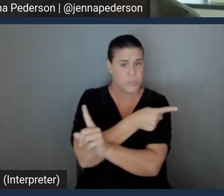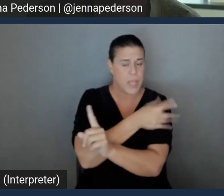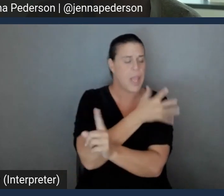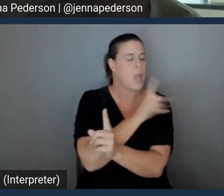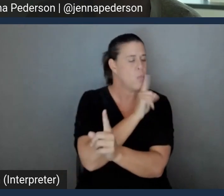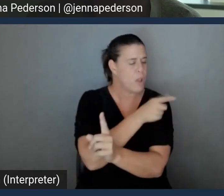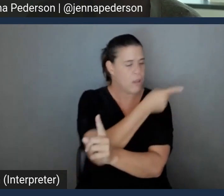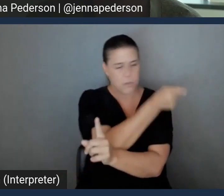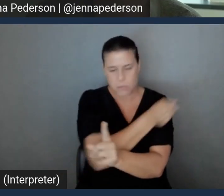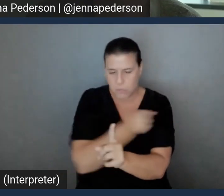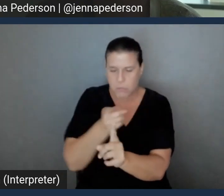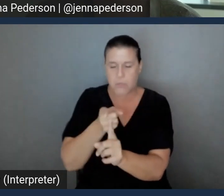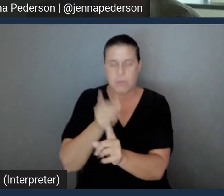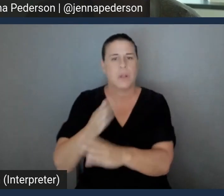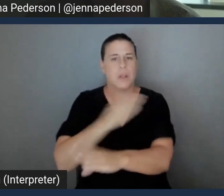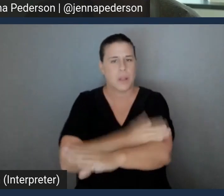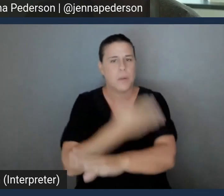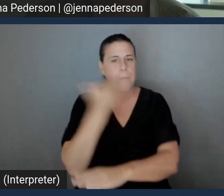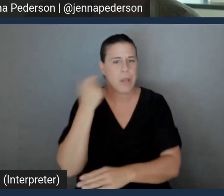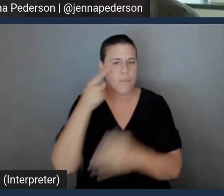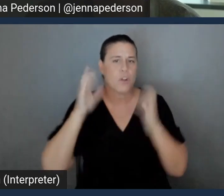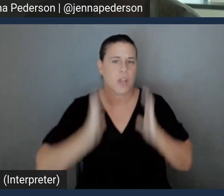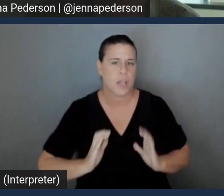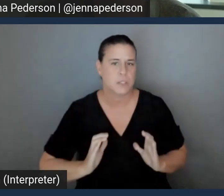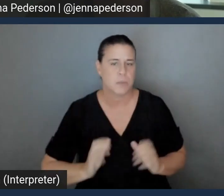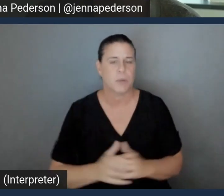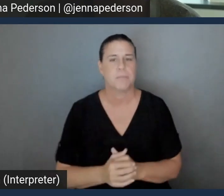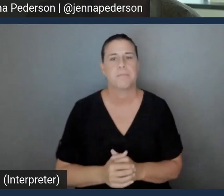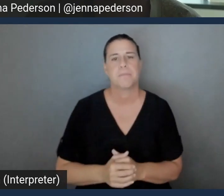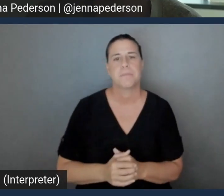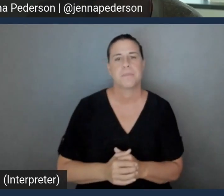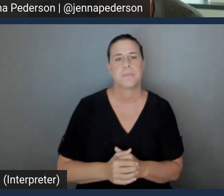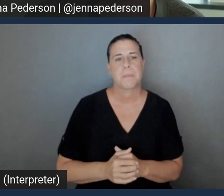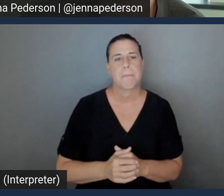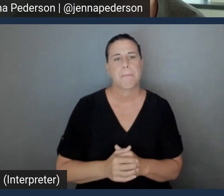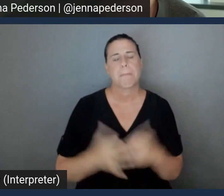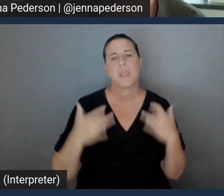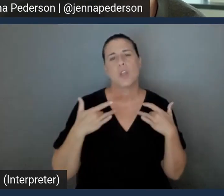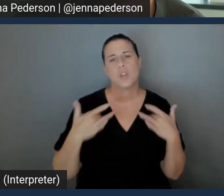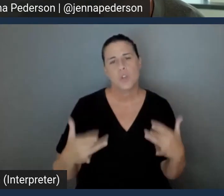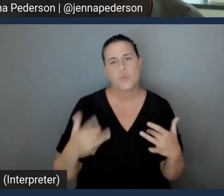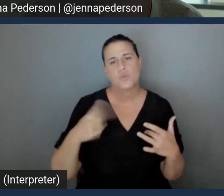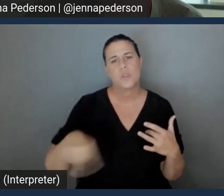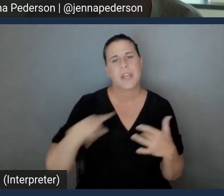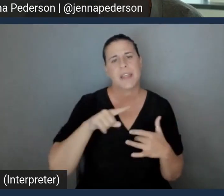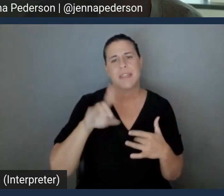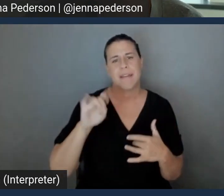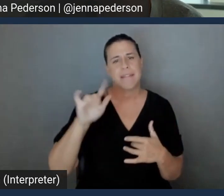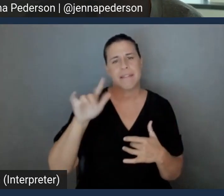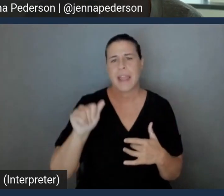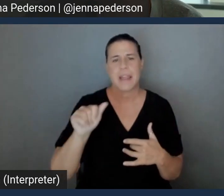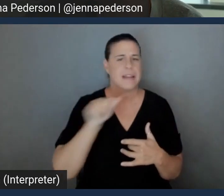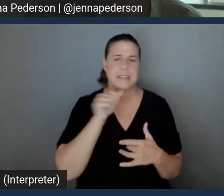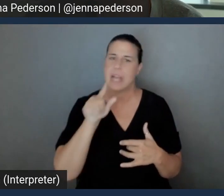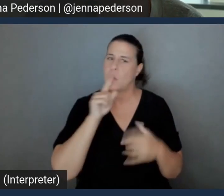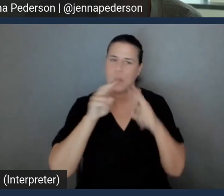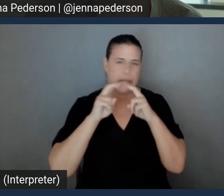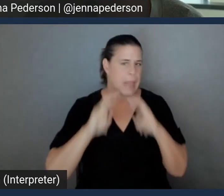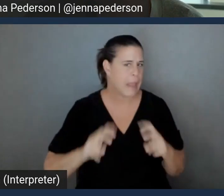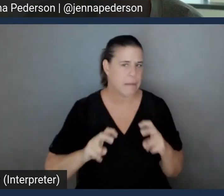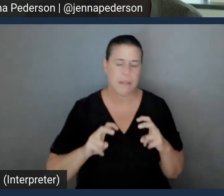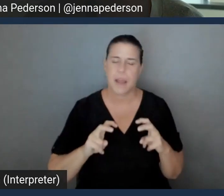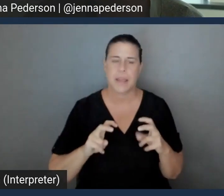experience even better for your customers. And usually, all of these, data doesn't get analyzed easily. You need